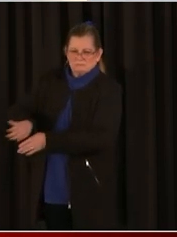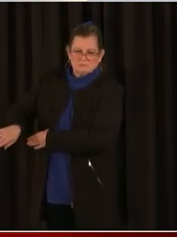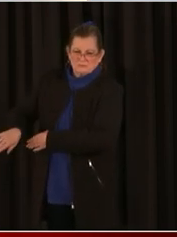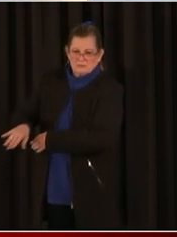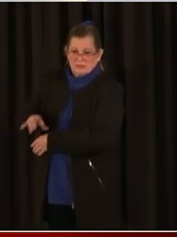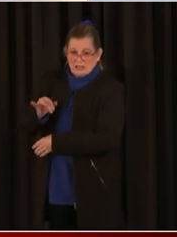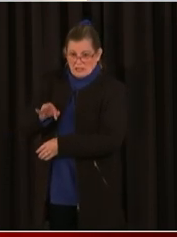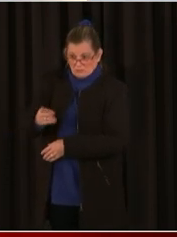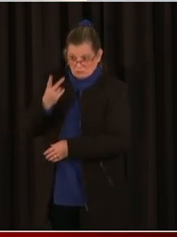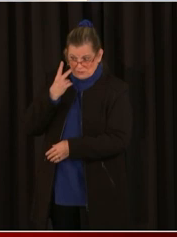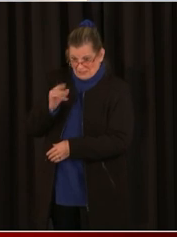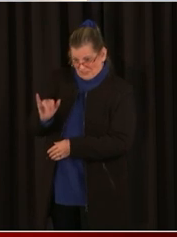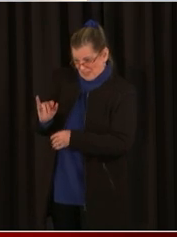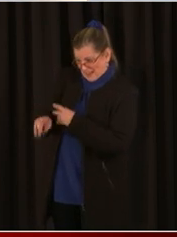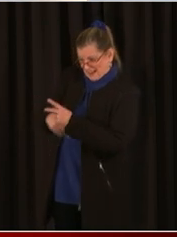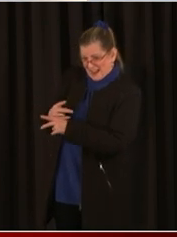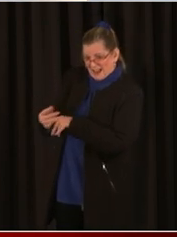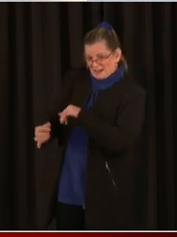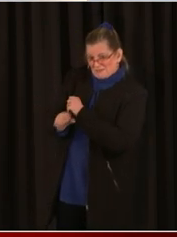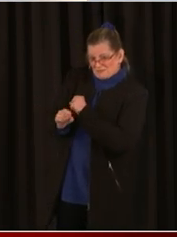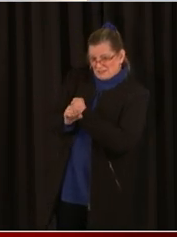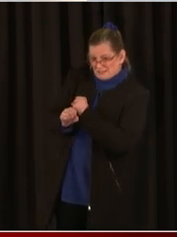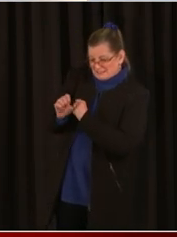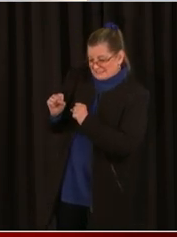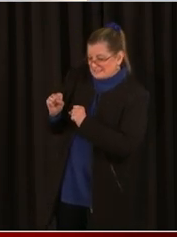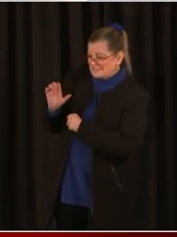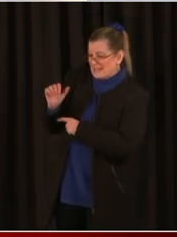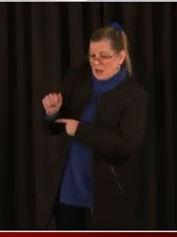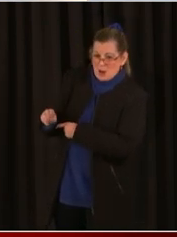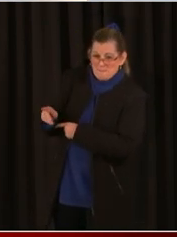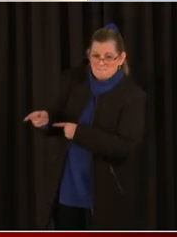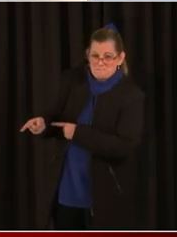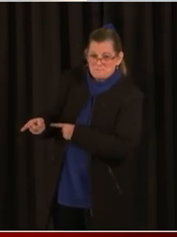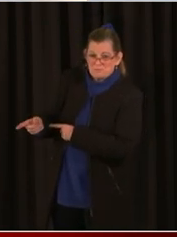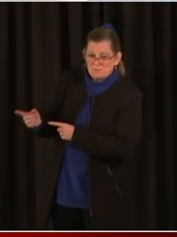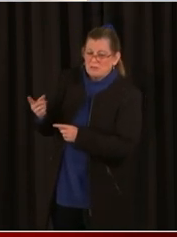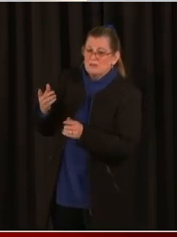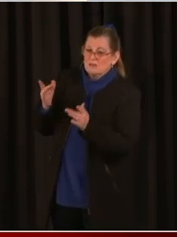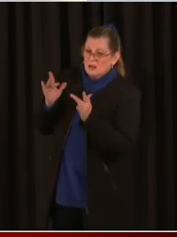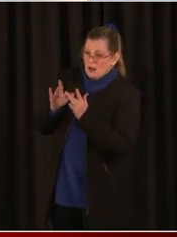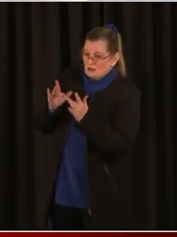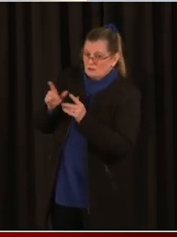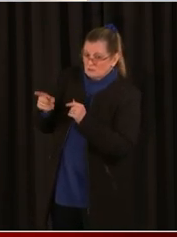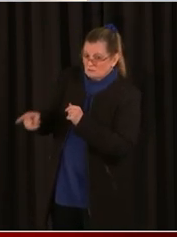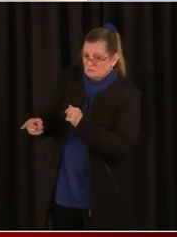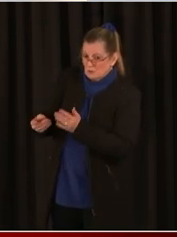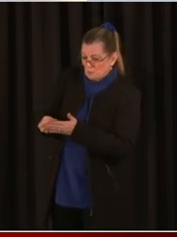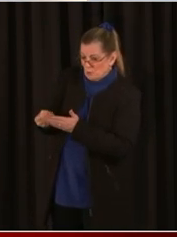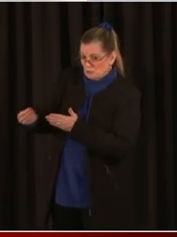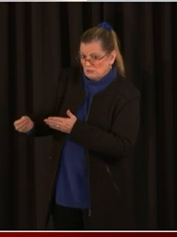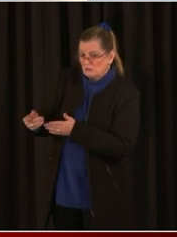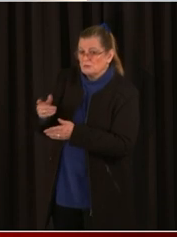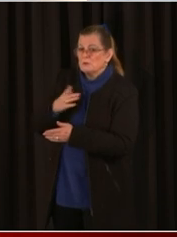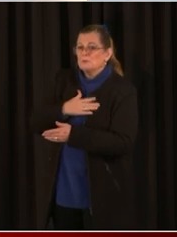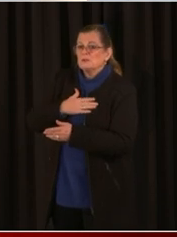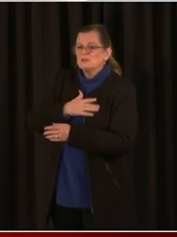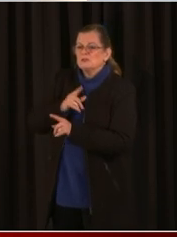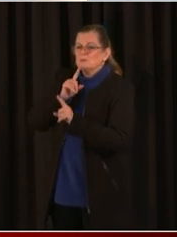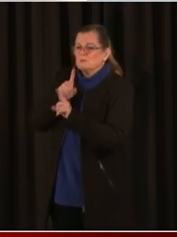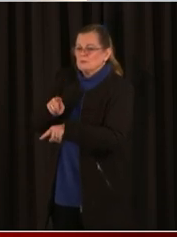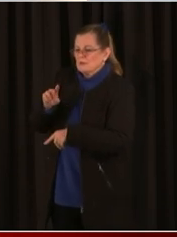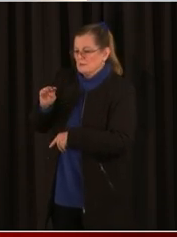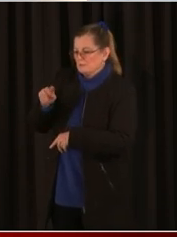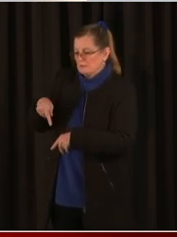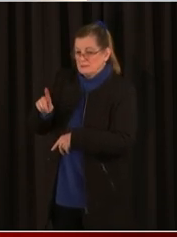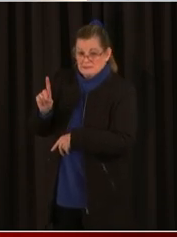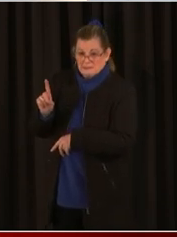you see these types of scams or are contacted and offered to purchase a vaccine, please report these scams to the